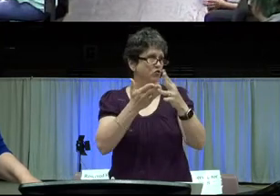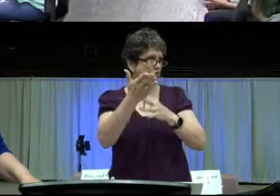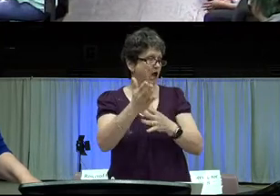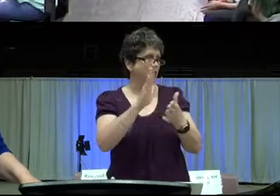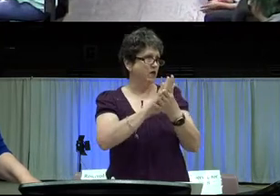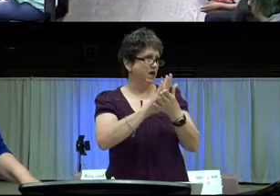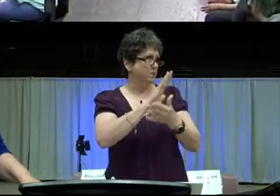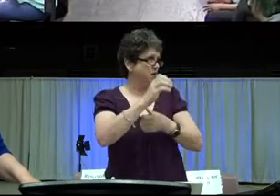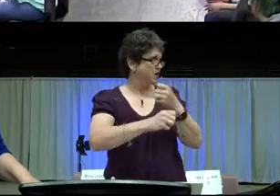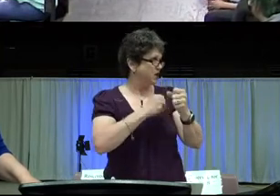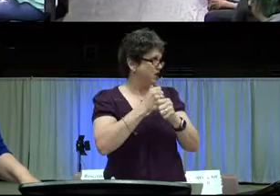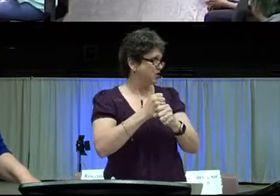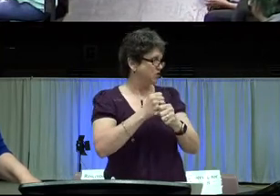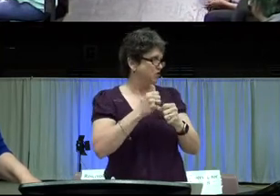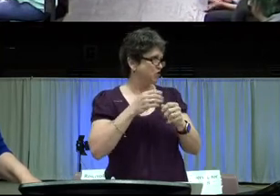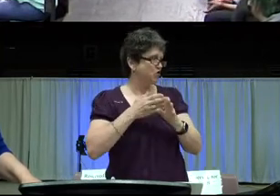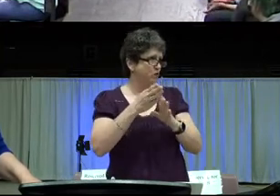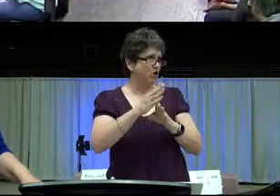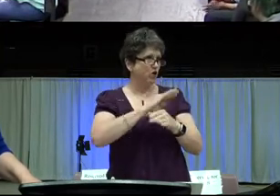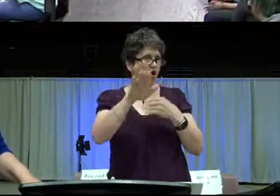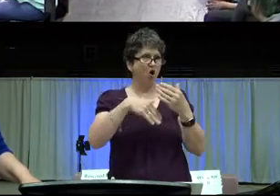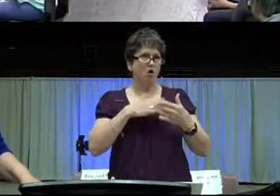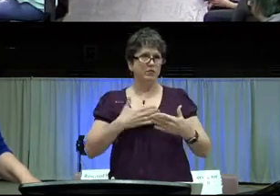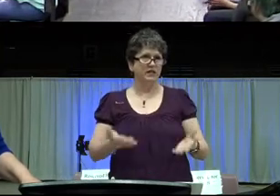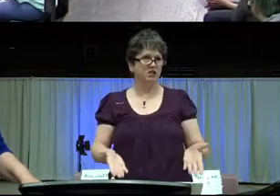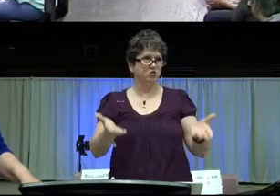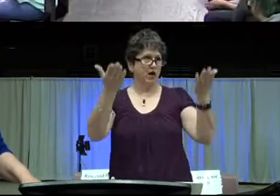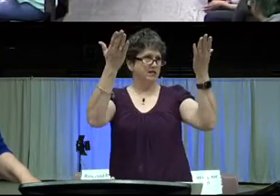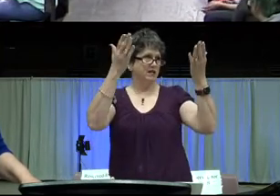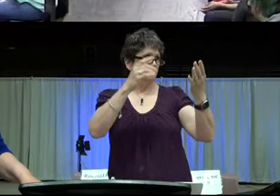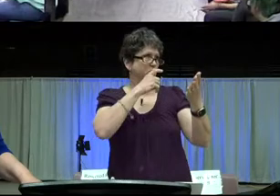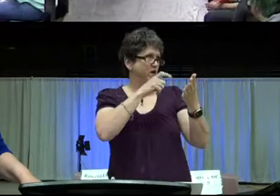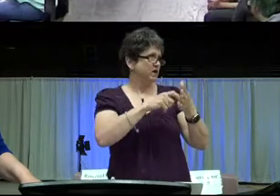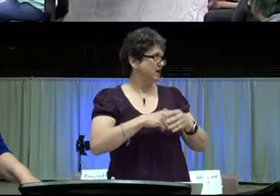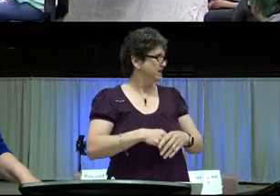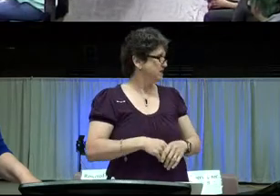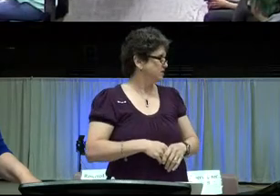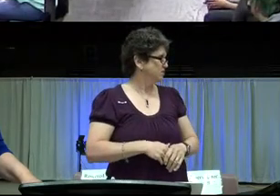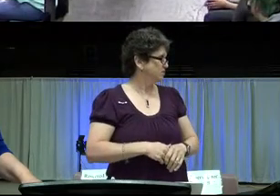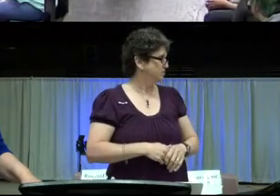their academic career here. All please rise and be recognized.